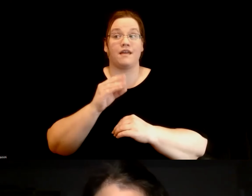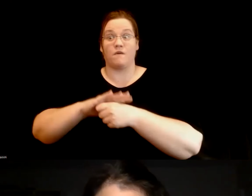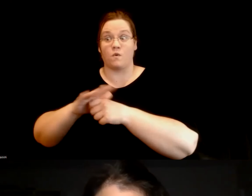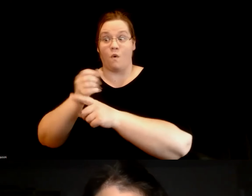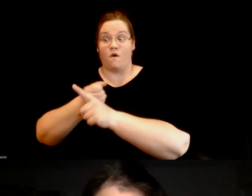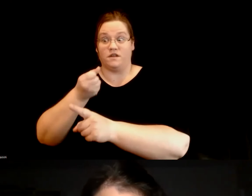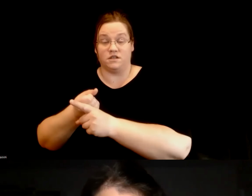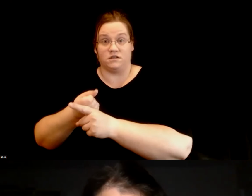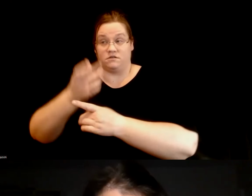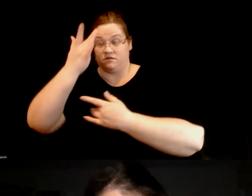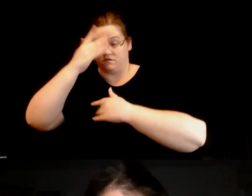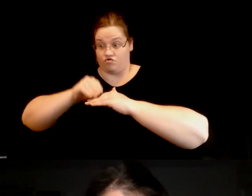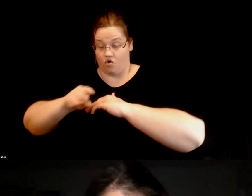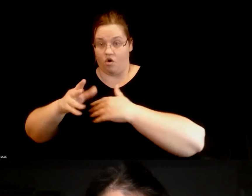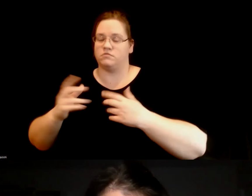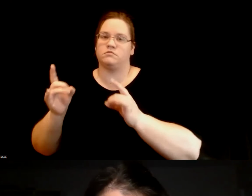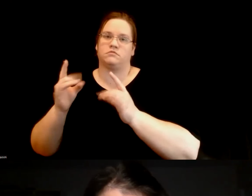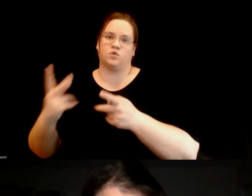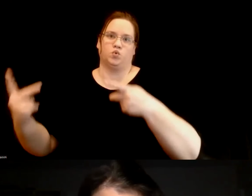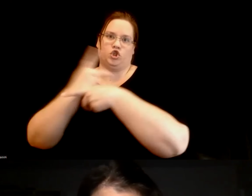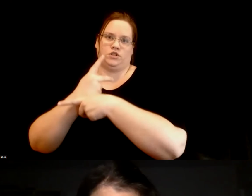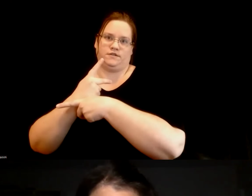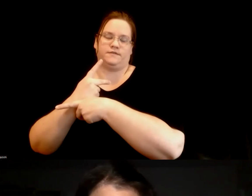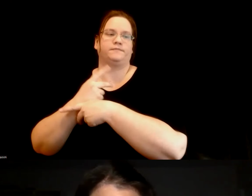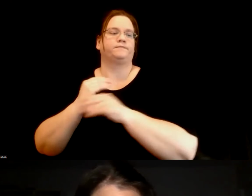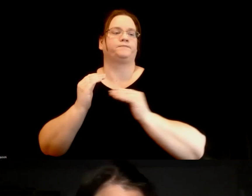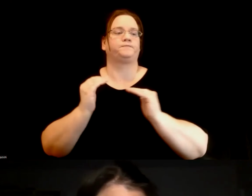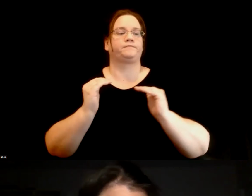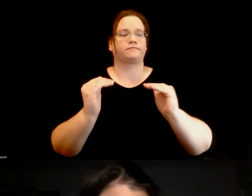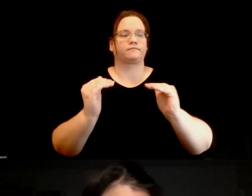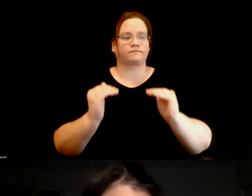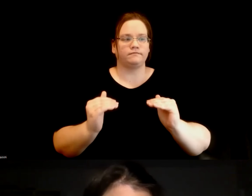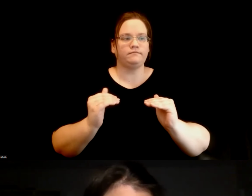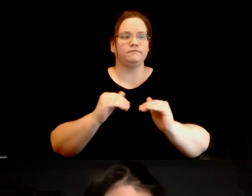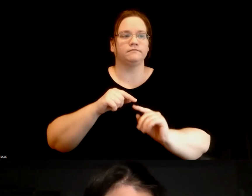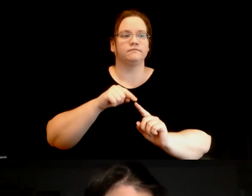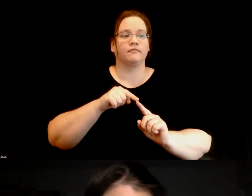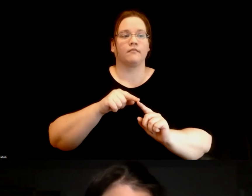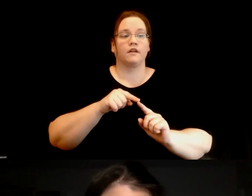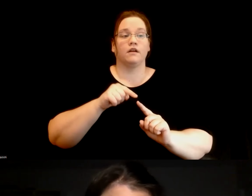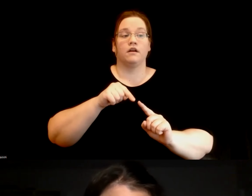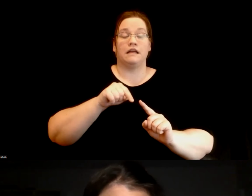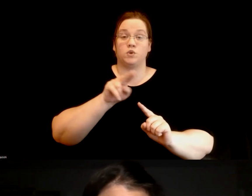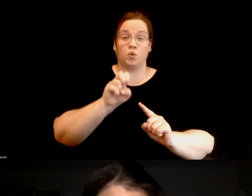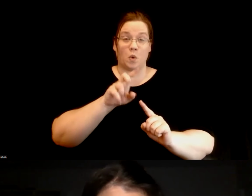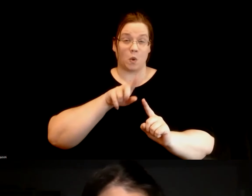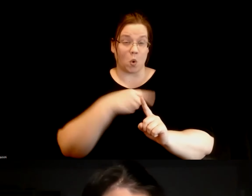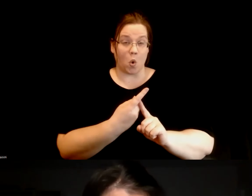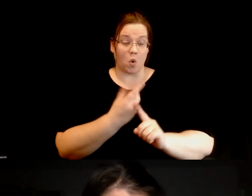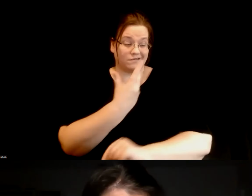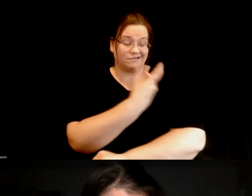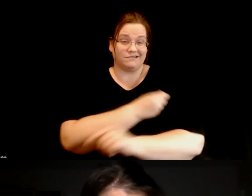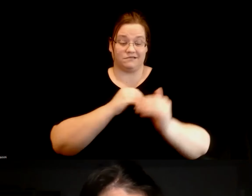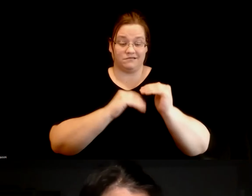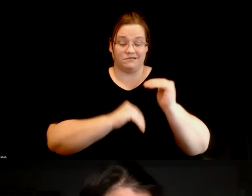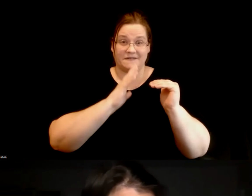How many other countries are vaccinating kids under 5 yet? Is the US the only country right now? And I actually just had to look this up